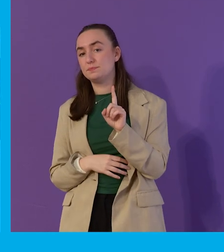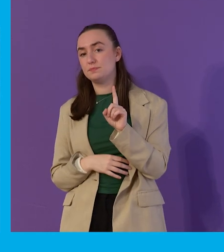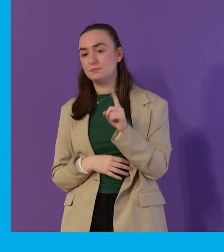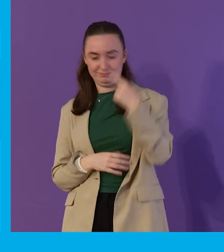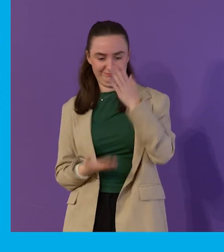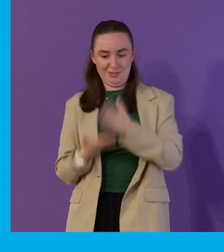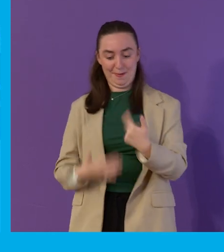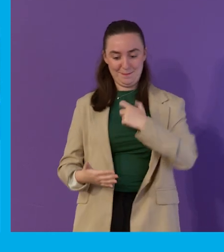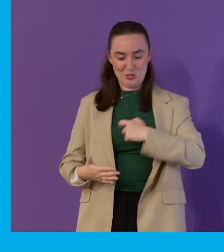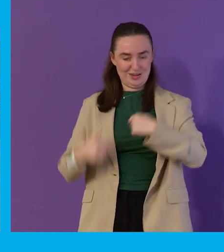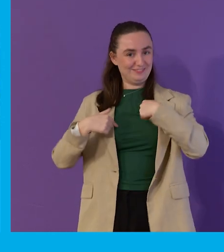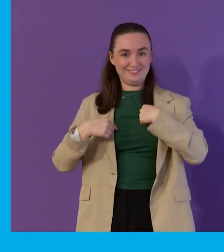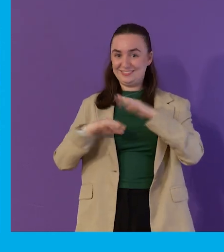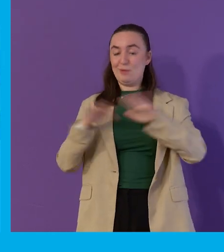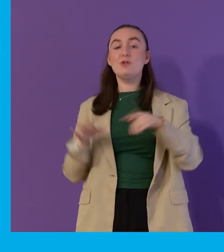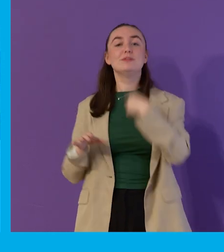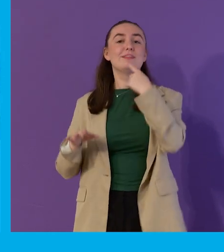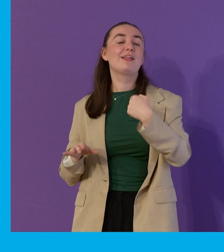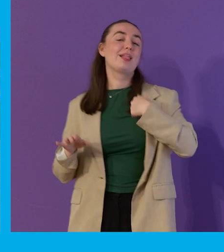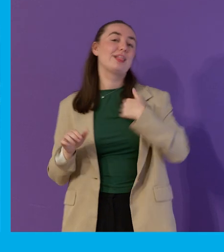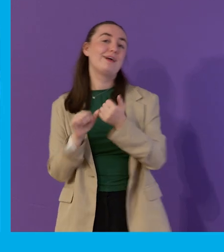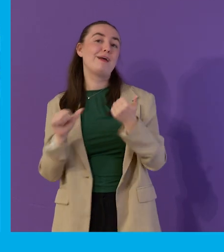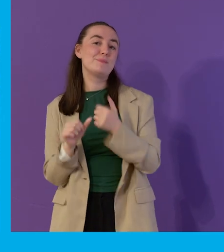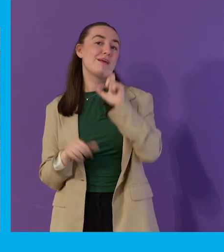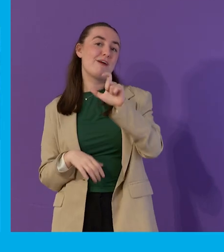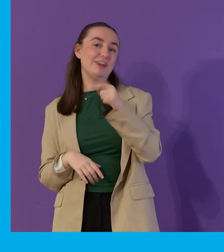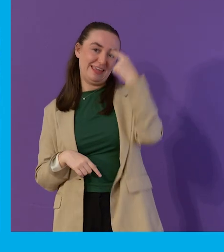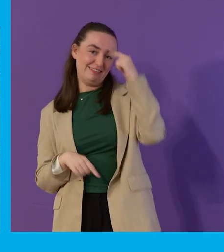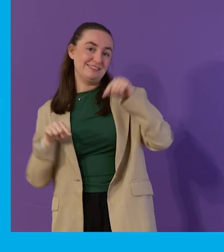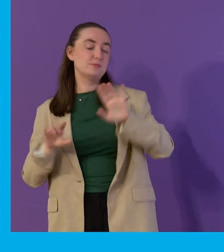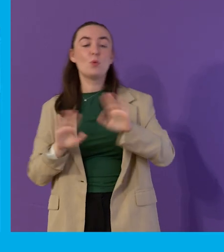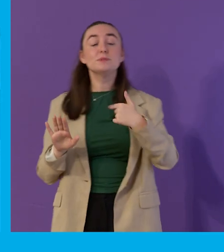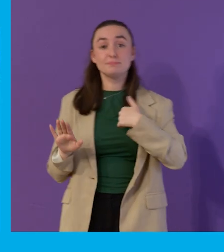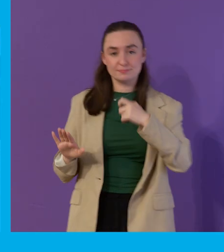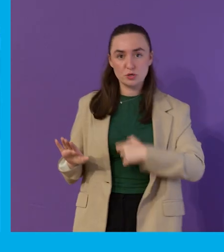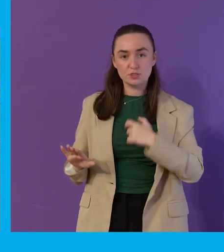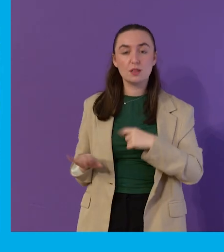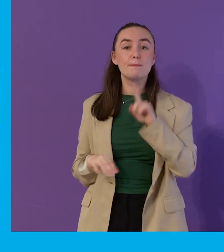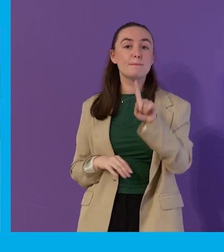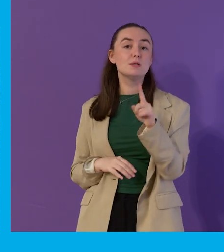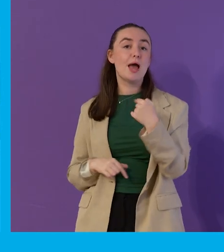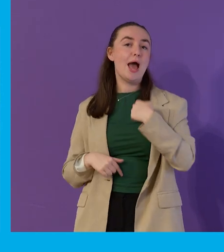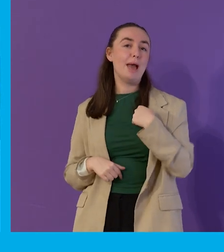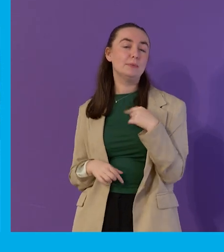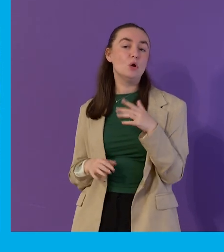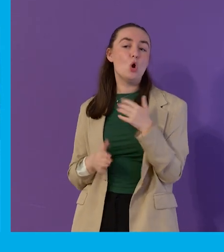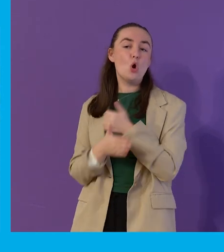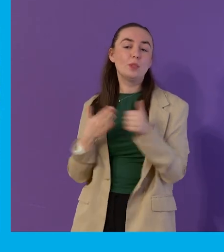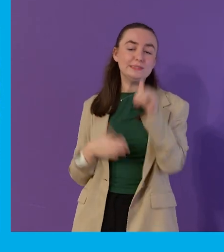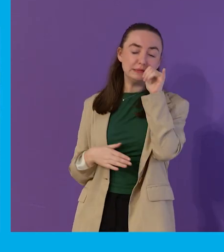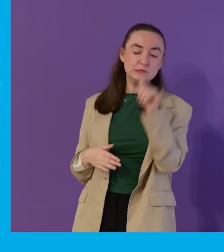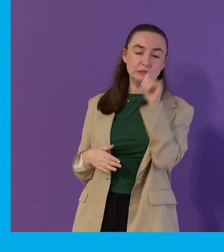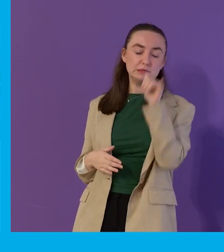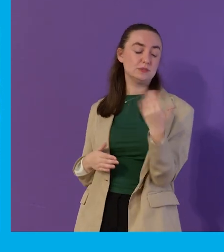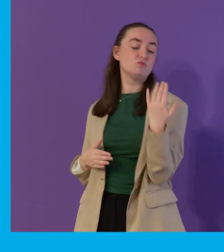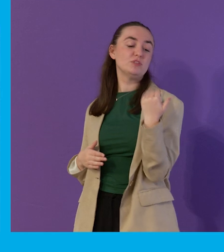very personal thing, not speaking on behalf of my employer, but I think that I'm always wary of the latest political thing, if you know, whatever